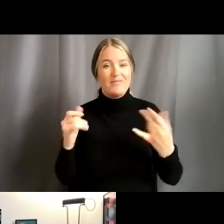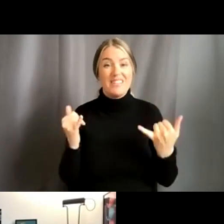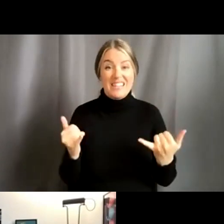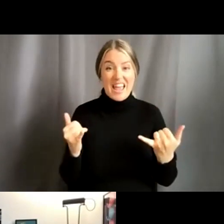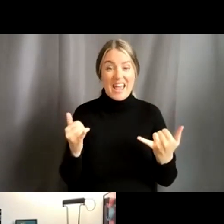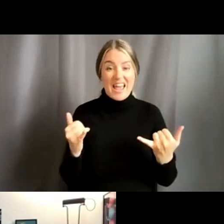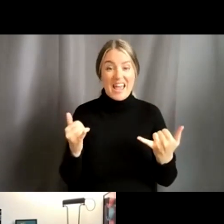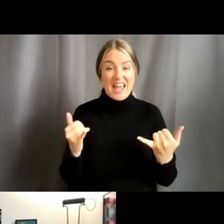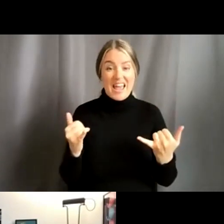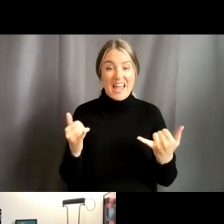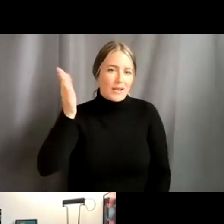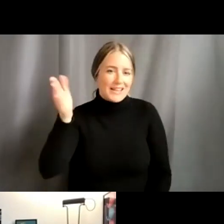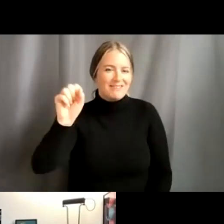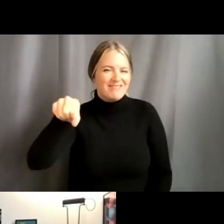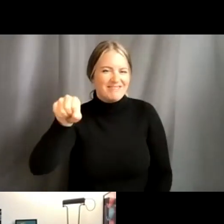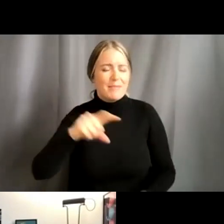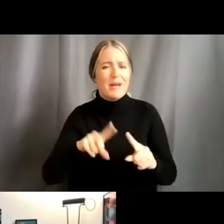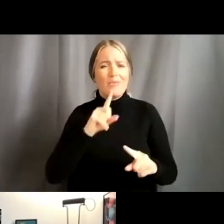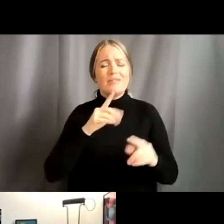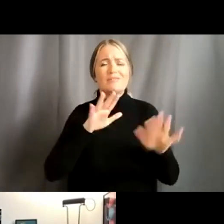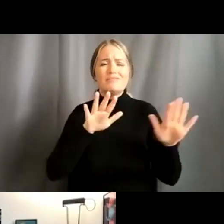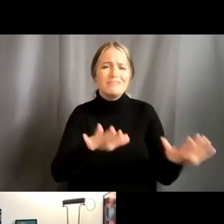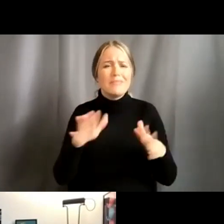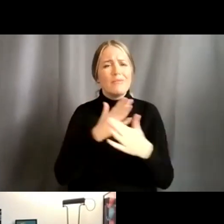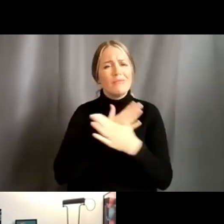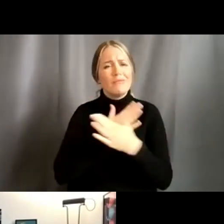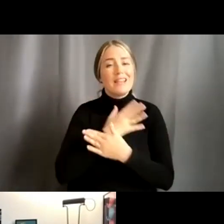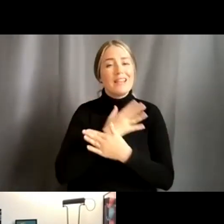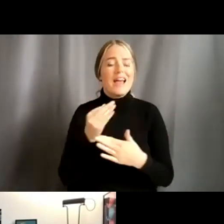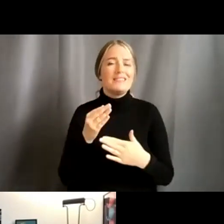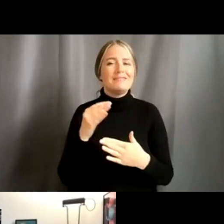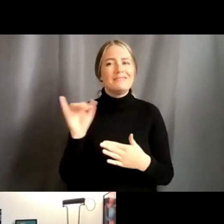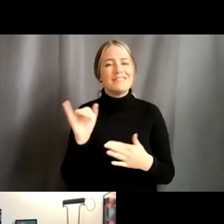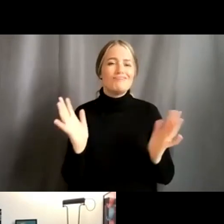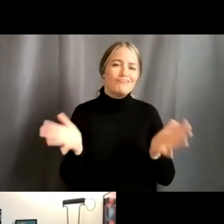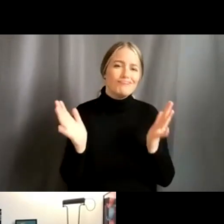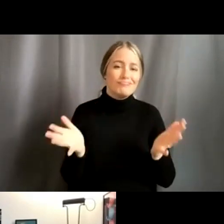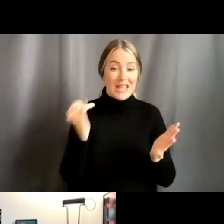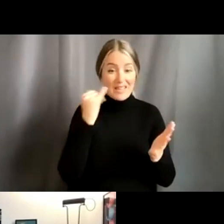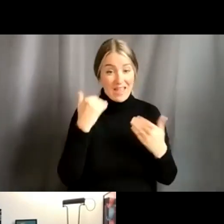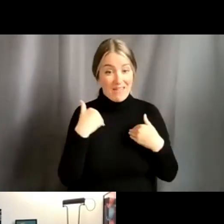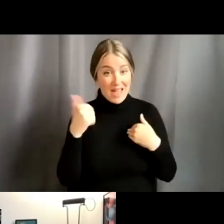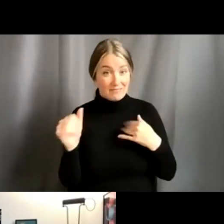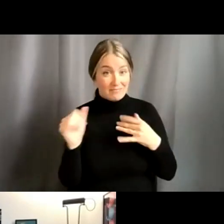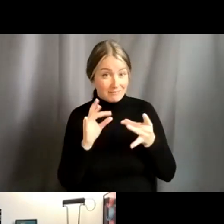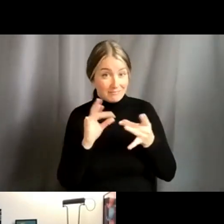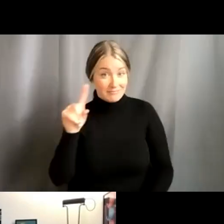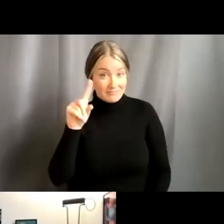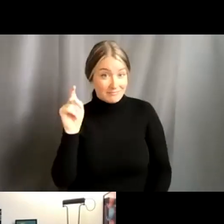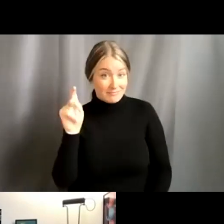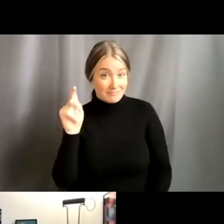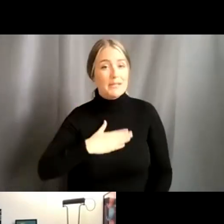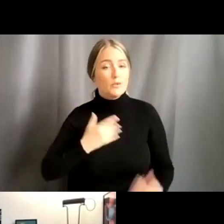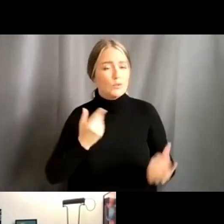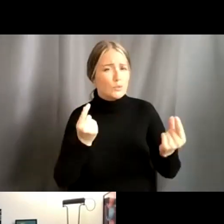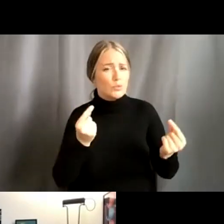presentation, but it's meant to be very relaxed and very casual and conversational. If you have any comments or questions, please feel free to type them out using